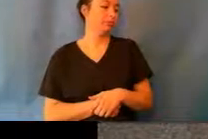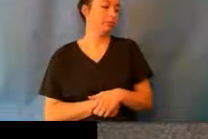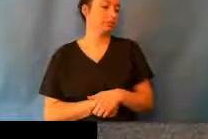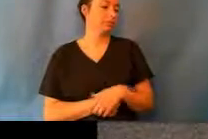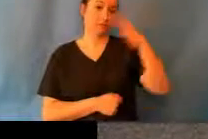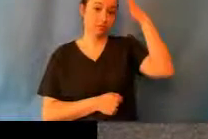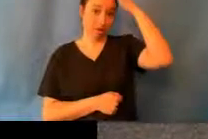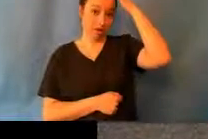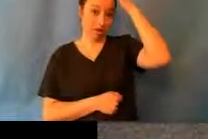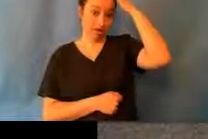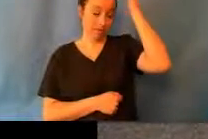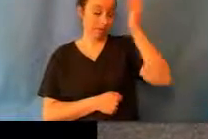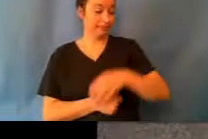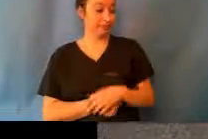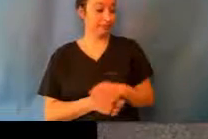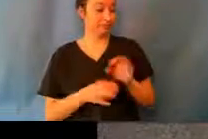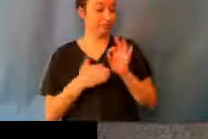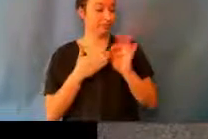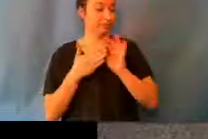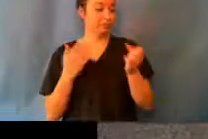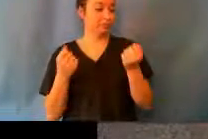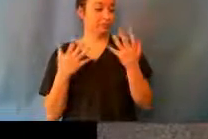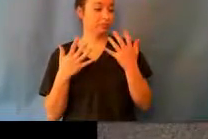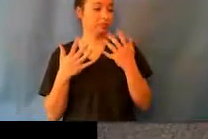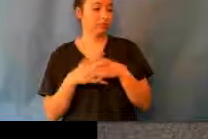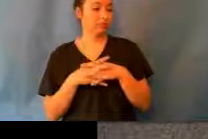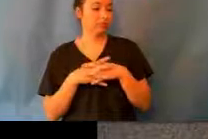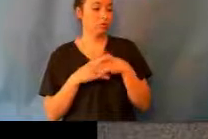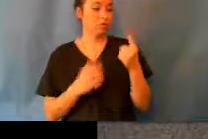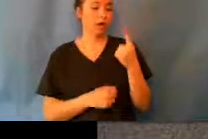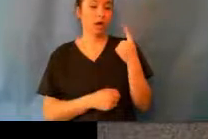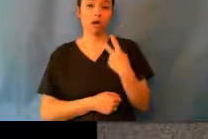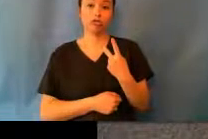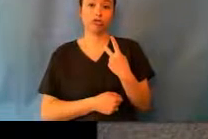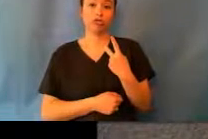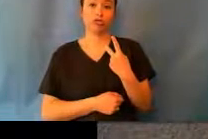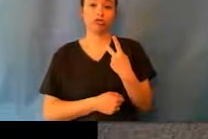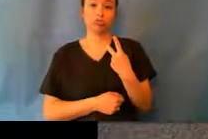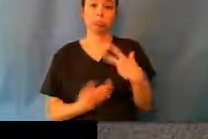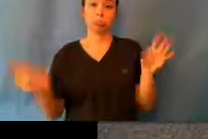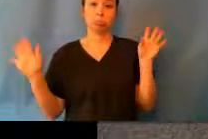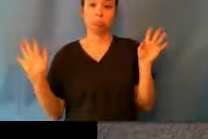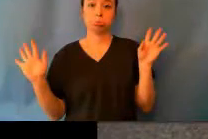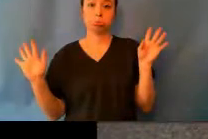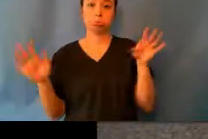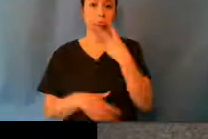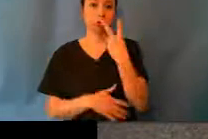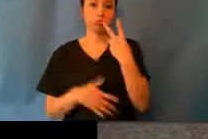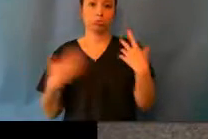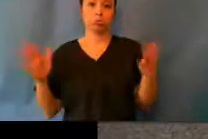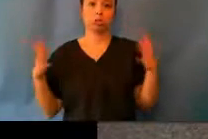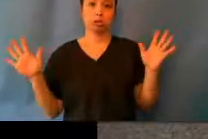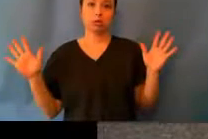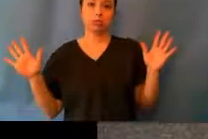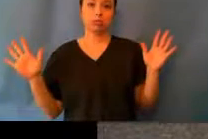hat. Let's count how many squares he is. 1, 2. He's only